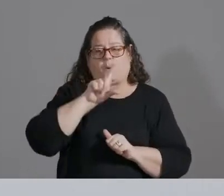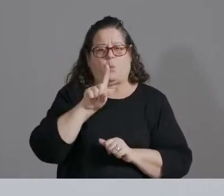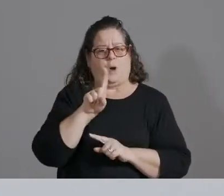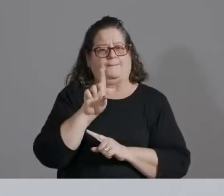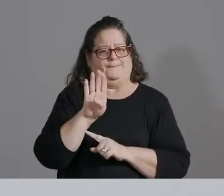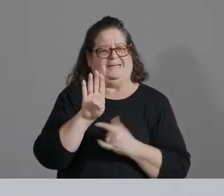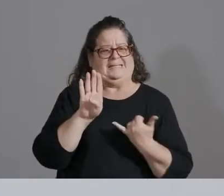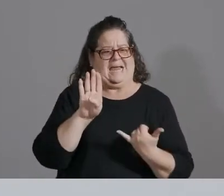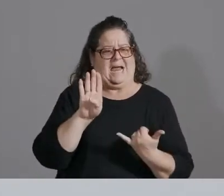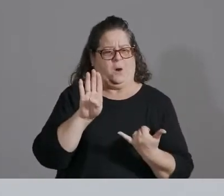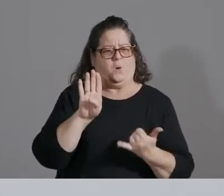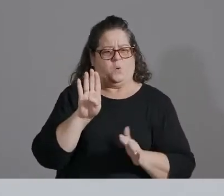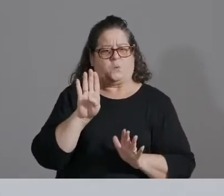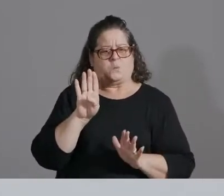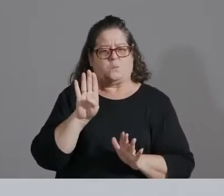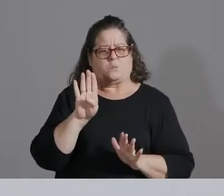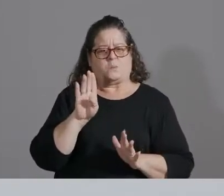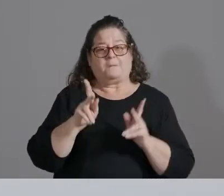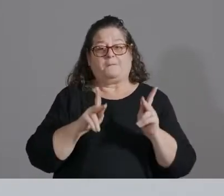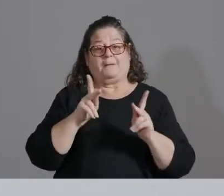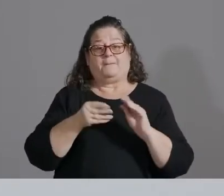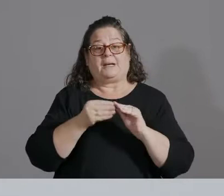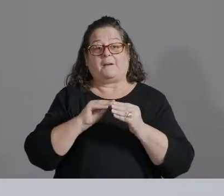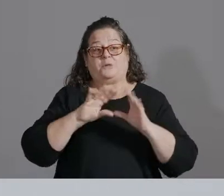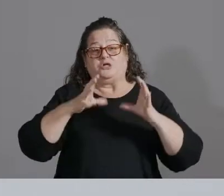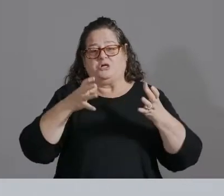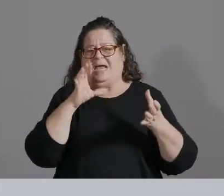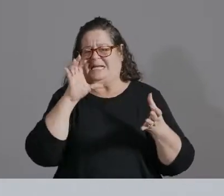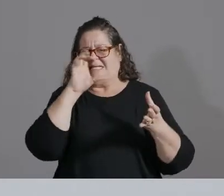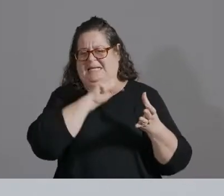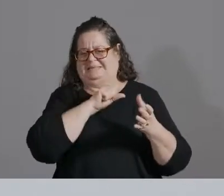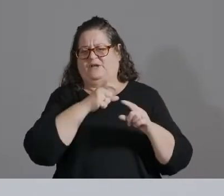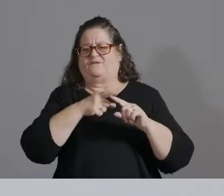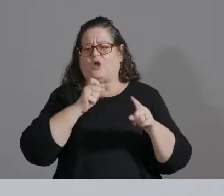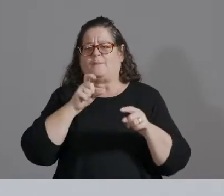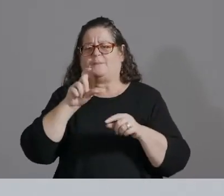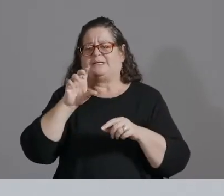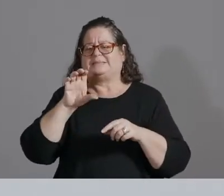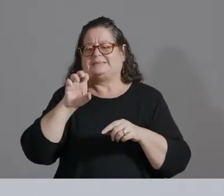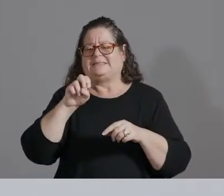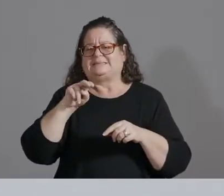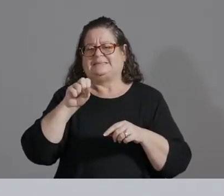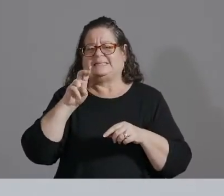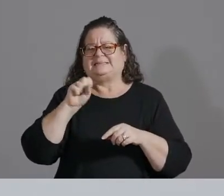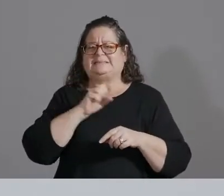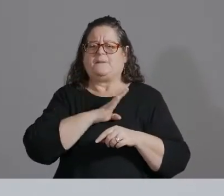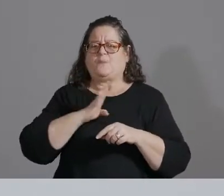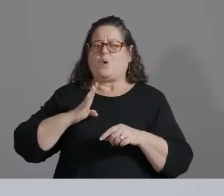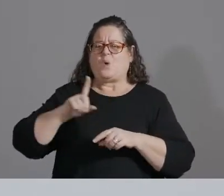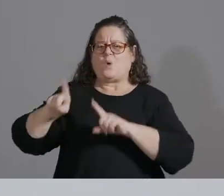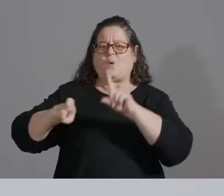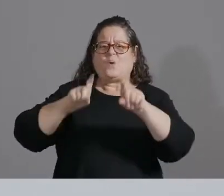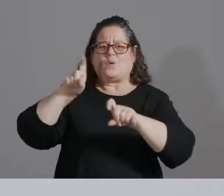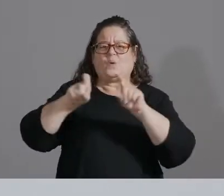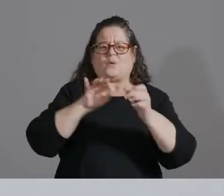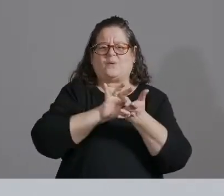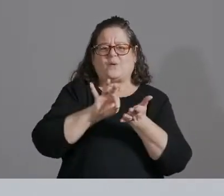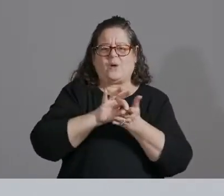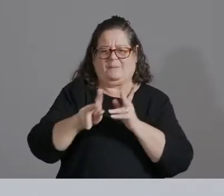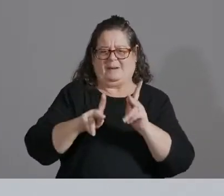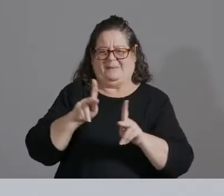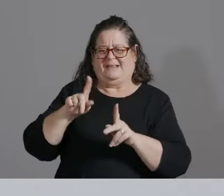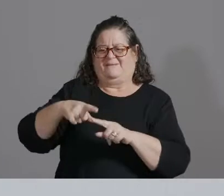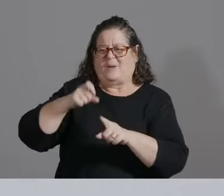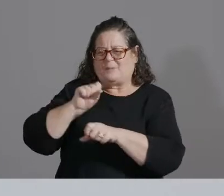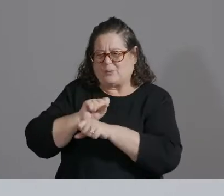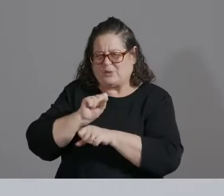U.S. Census Bureau as well as the Department of Labor. So we know that our estimates for the populations in each